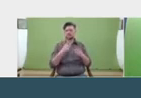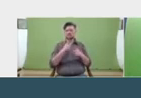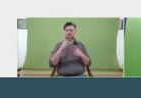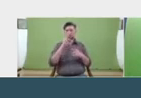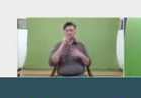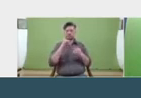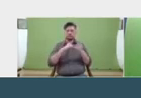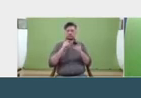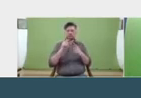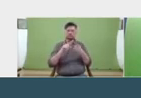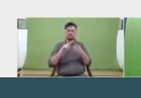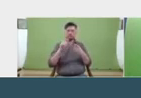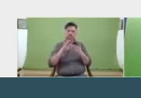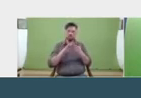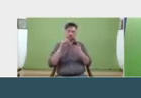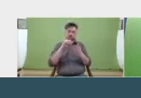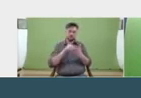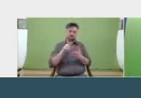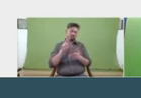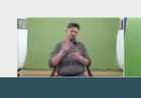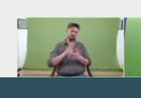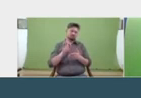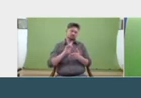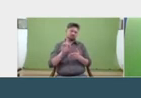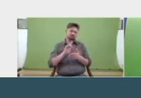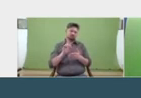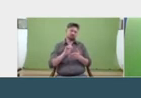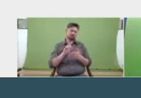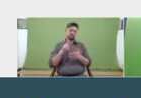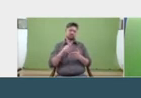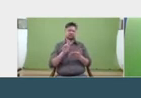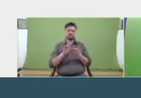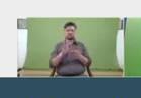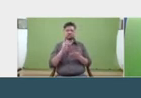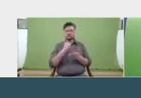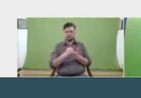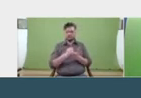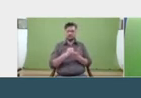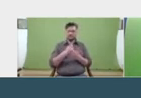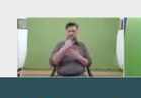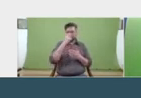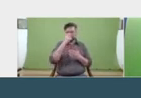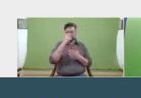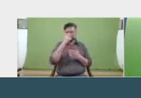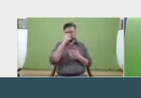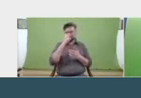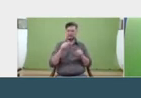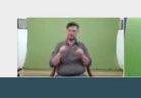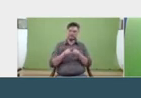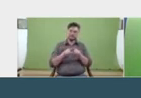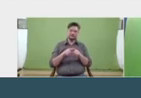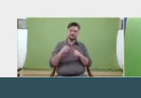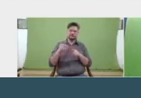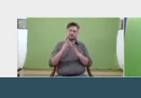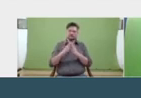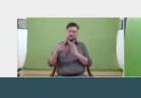okay so i think in in in your uh uh booklet also i think speech has been used